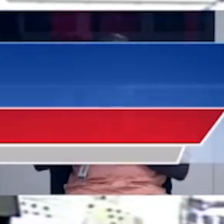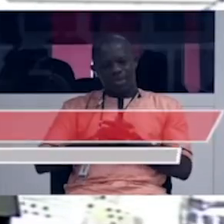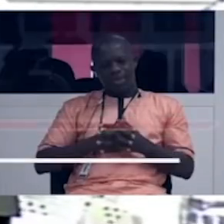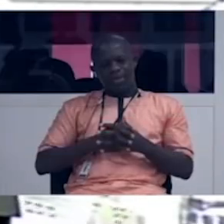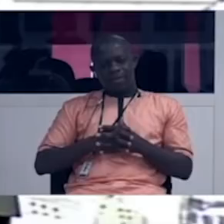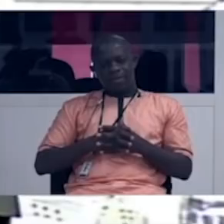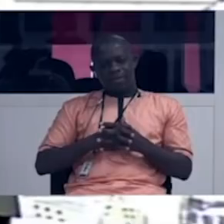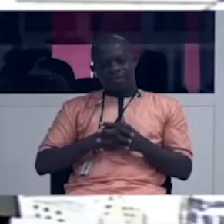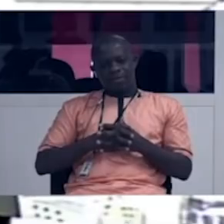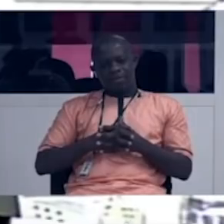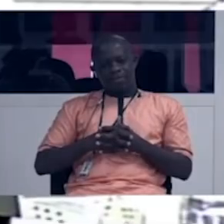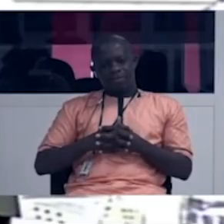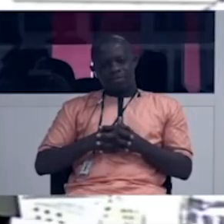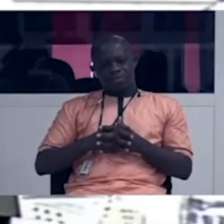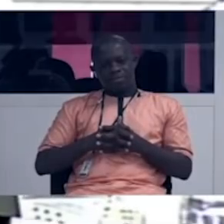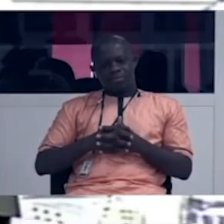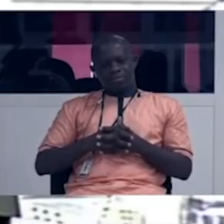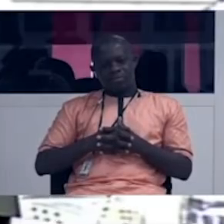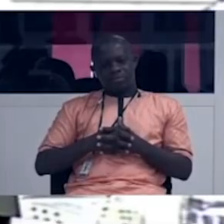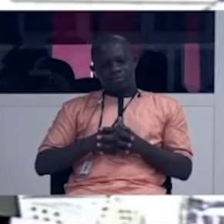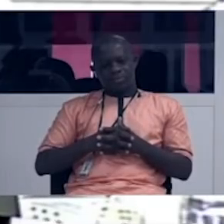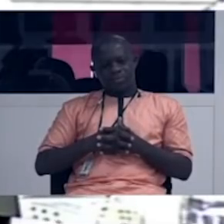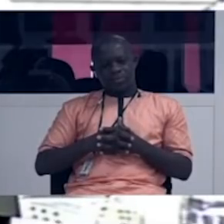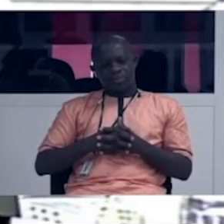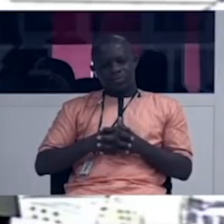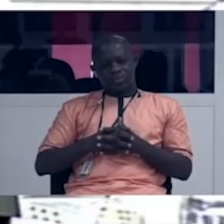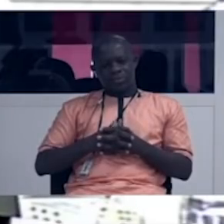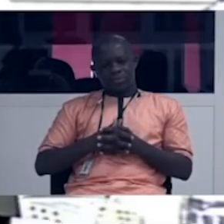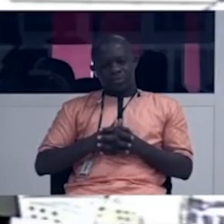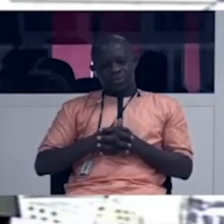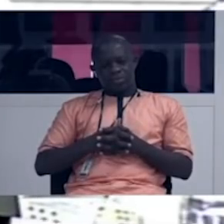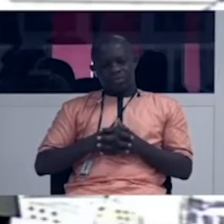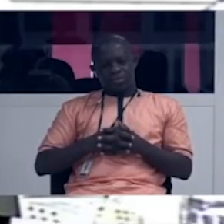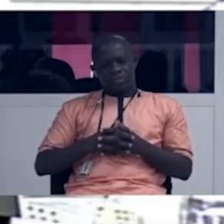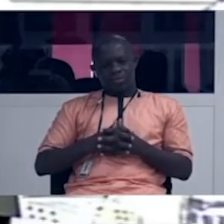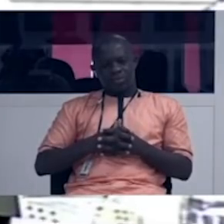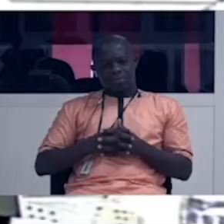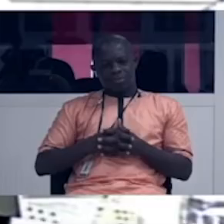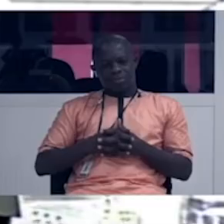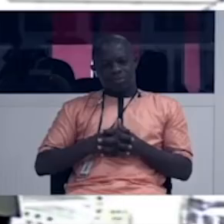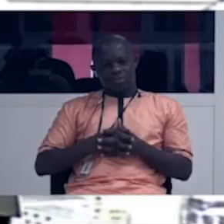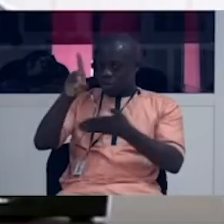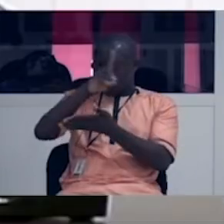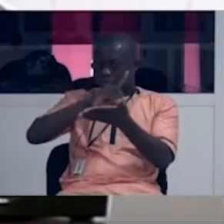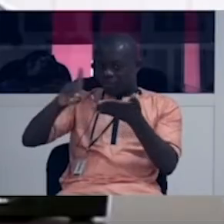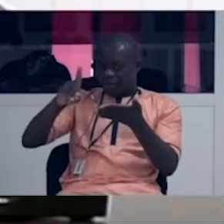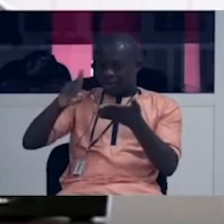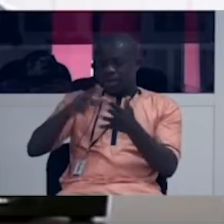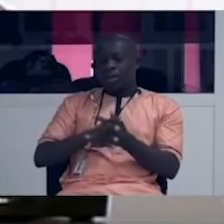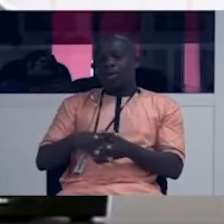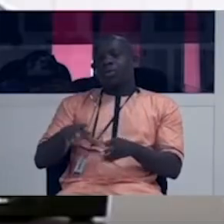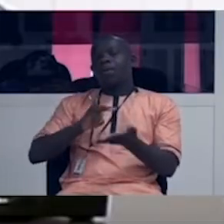not be investigated or taken further, and relatives did not pursue the case further. Next to appear was Dr. Maria